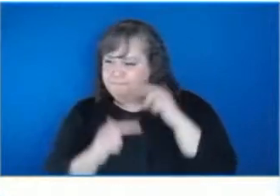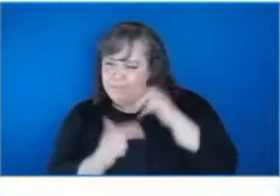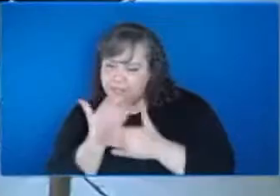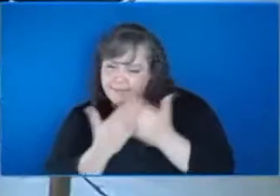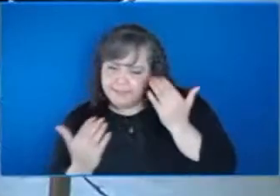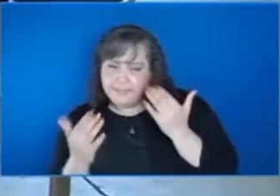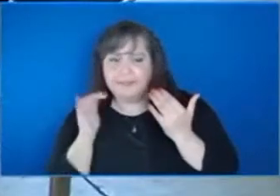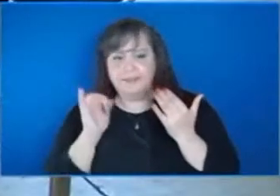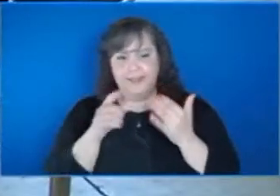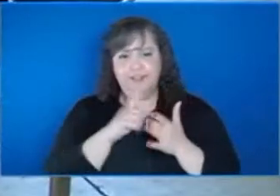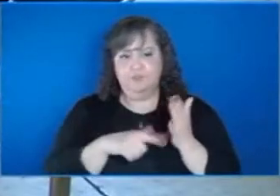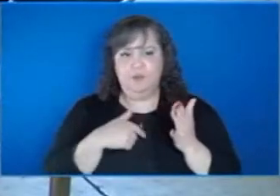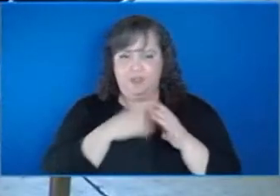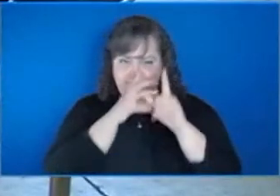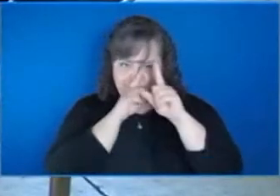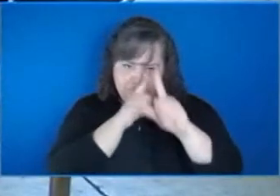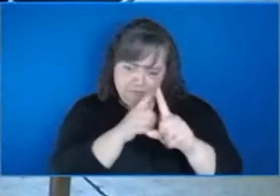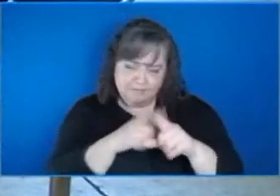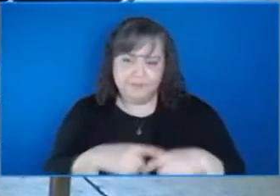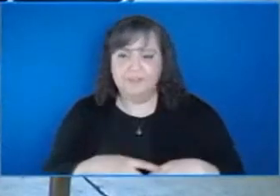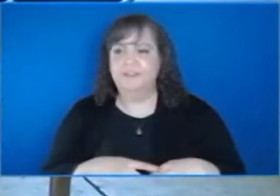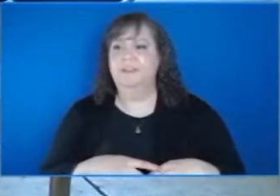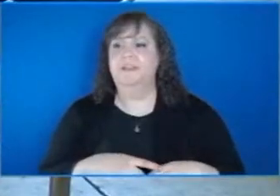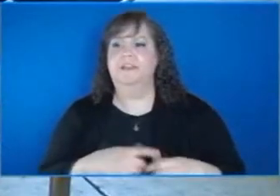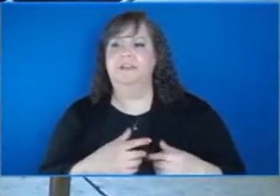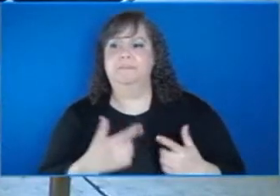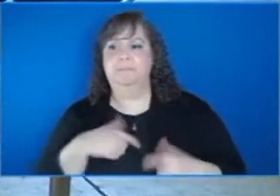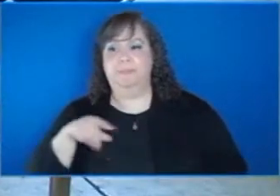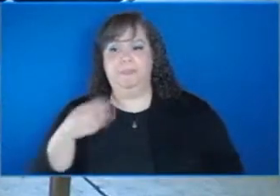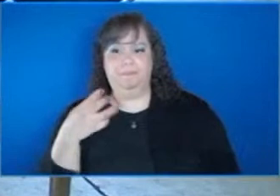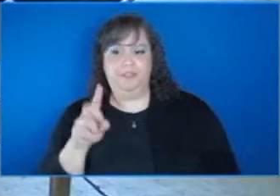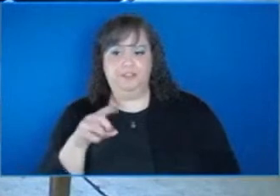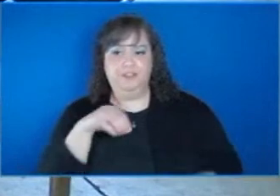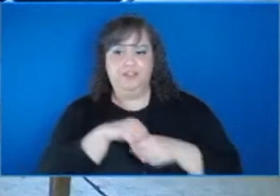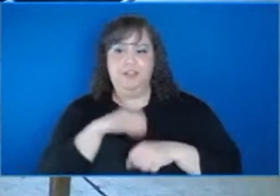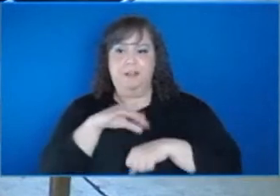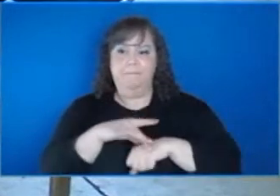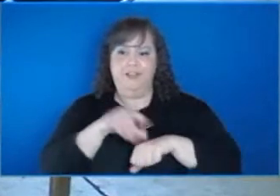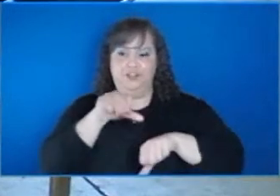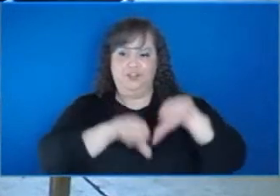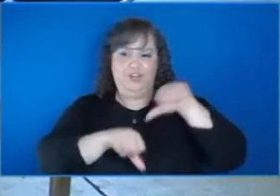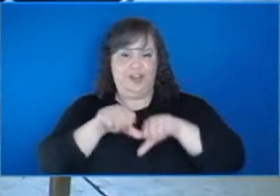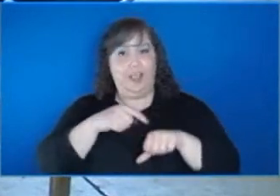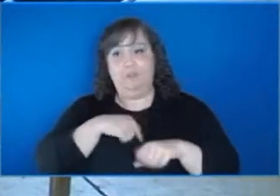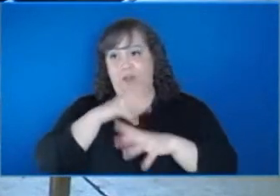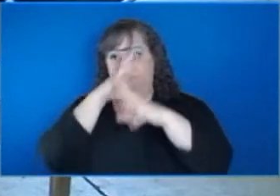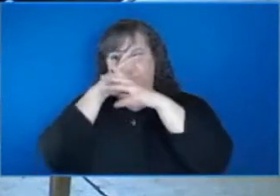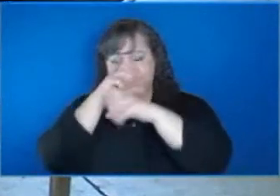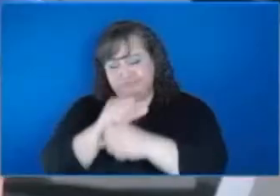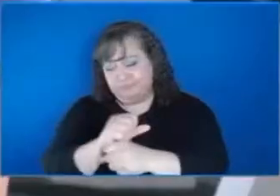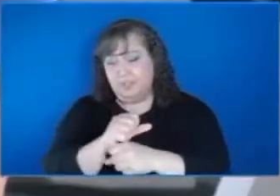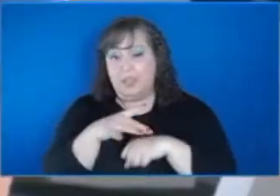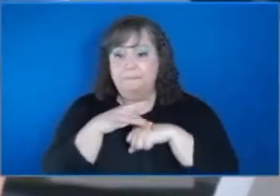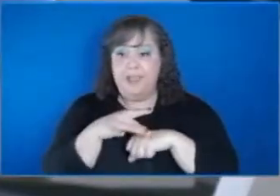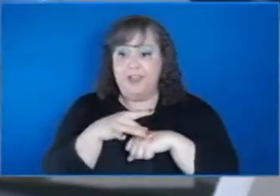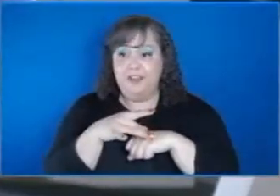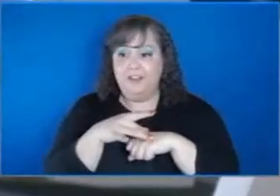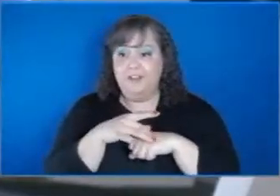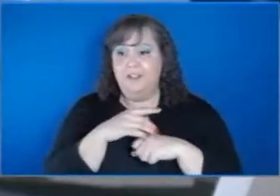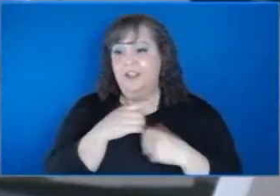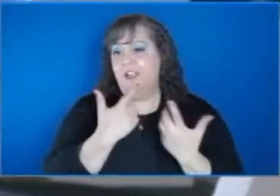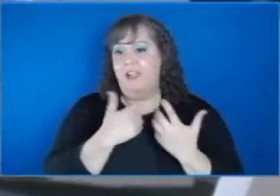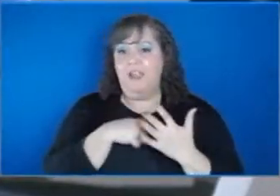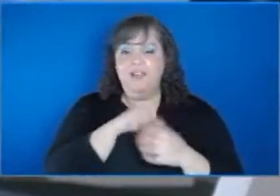with. Yeah, I have a PhD in planetary science. I was just fascinated by planets. I blame Star Wars, which I loved from an